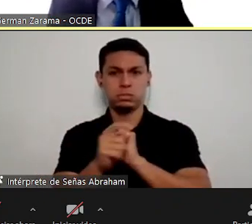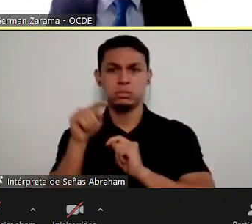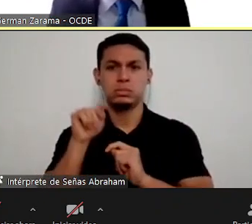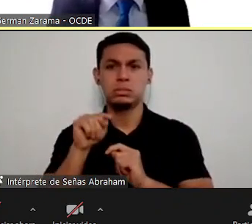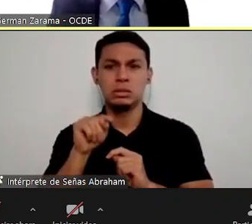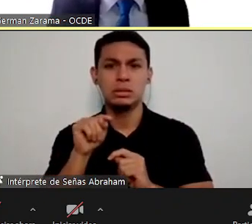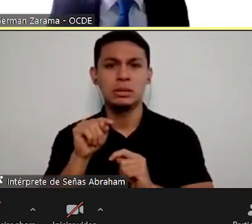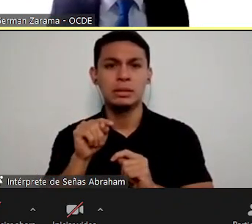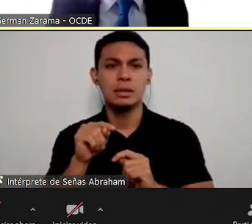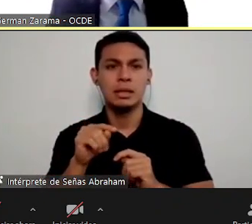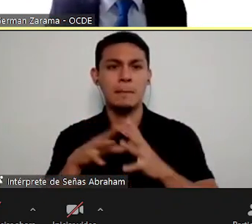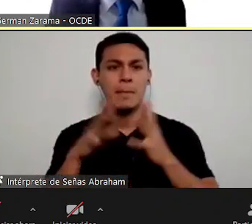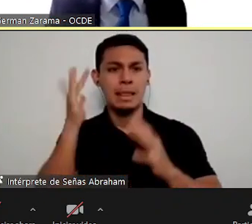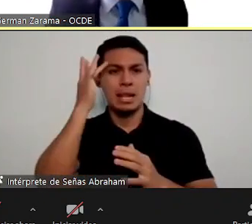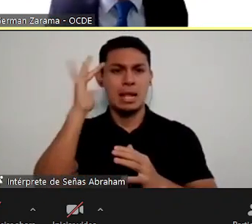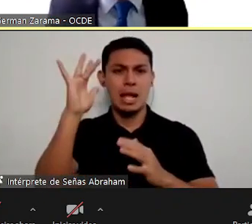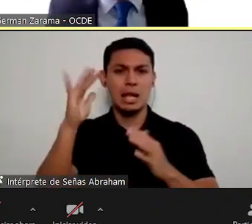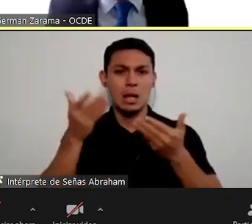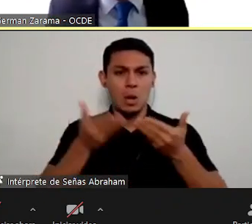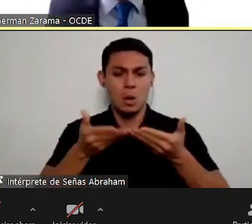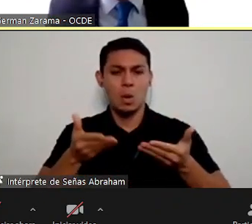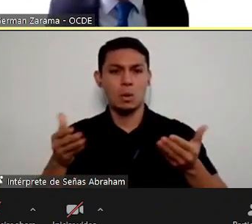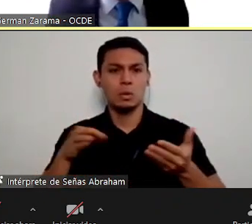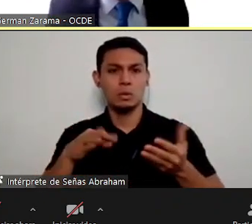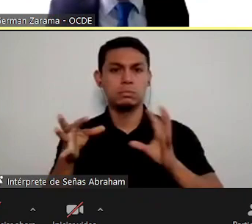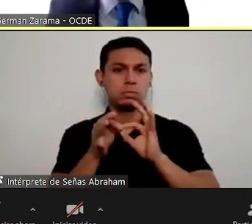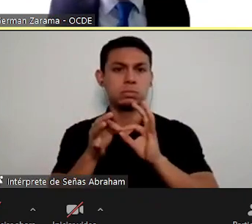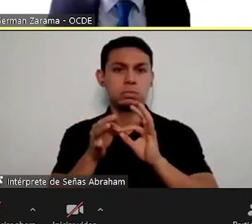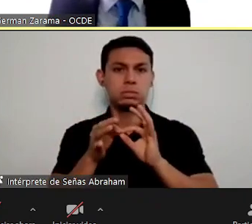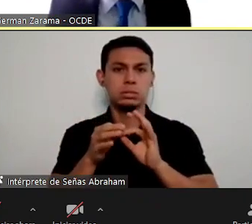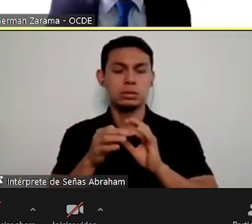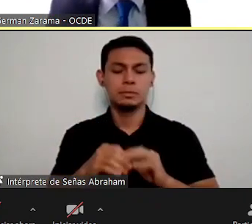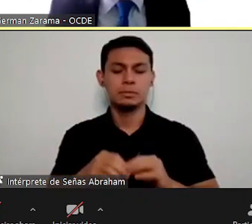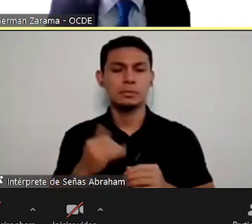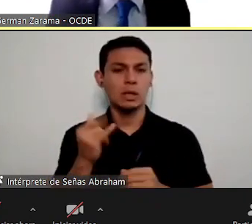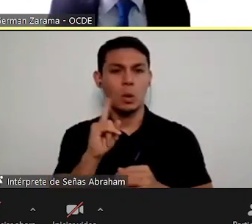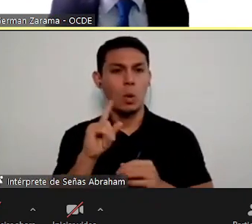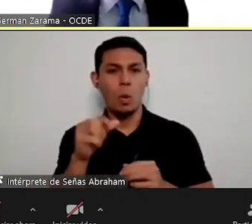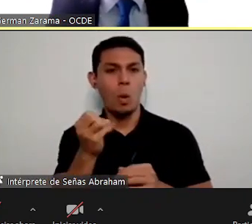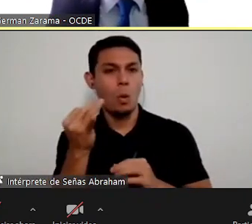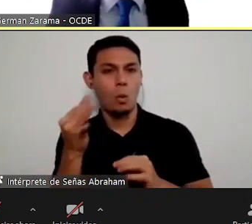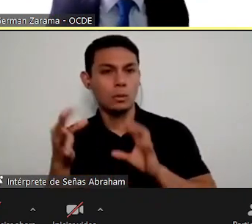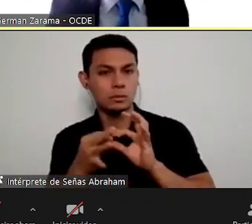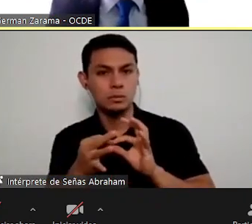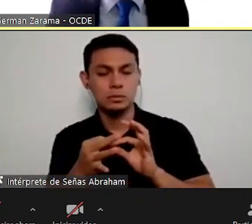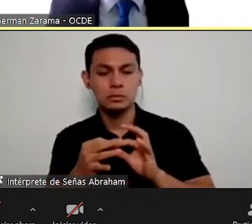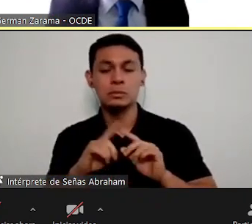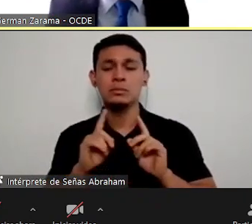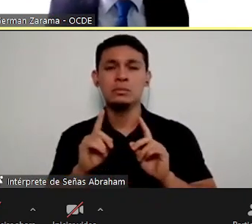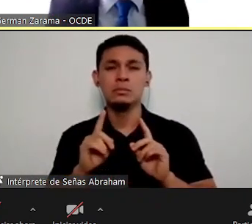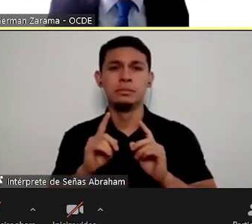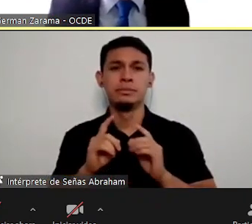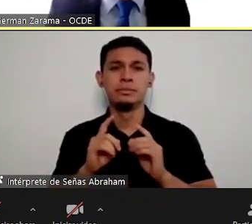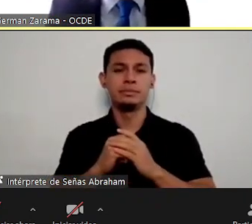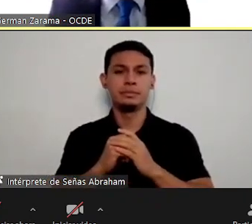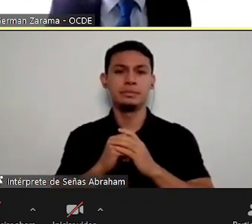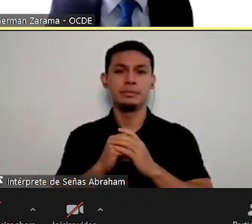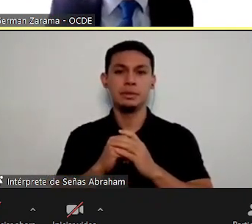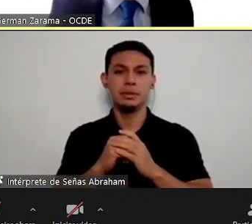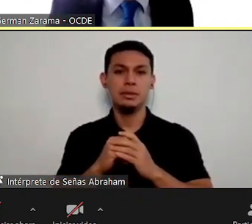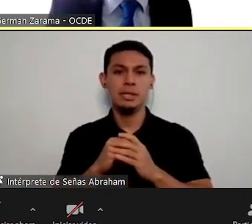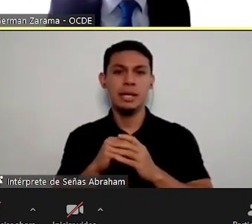evolving in these uh instruments that are binding and non-binding and also and the fact